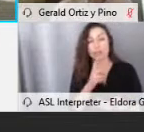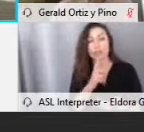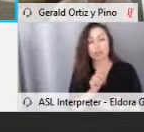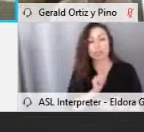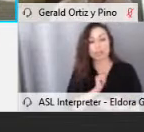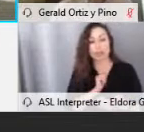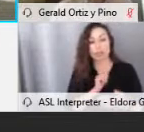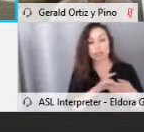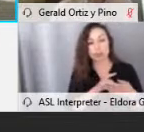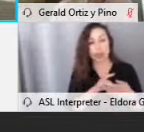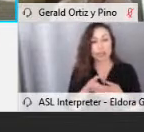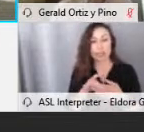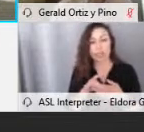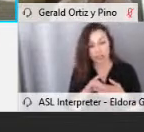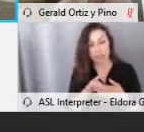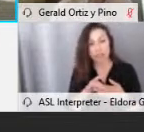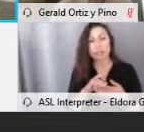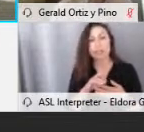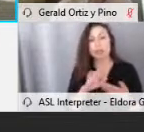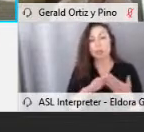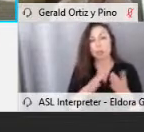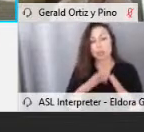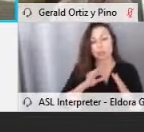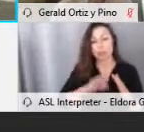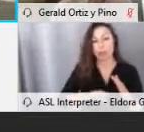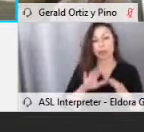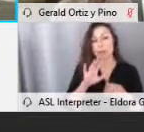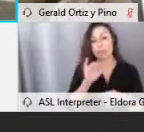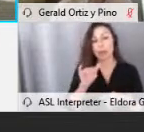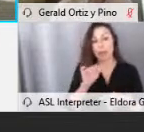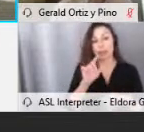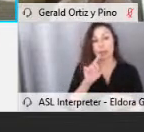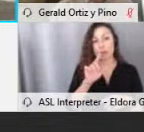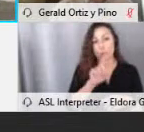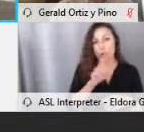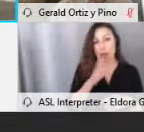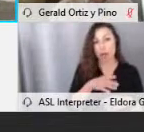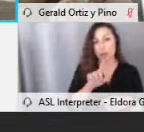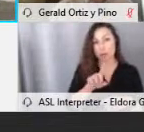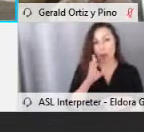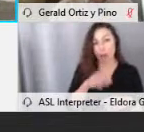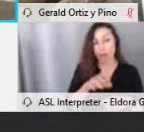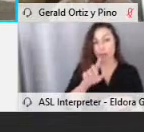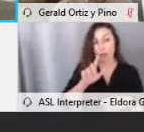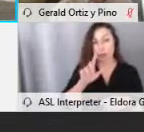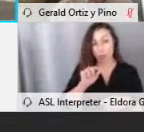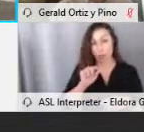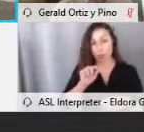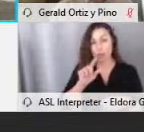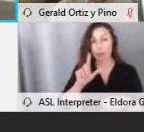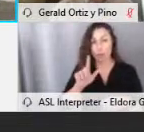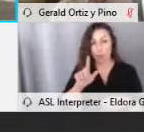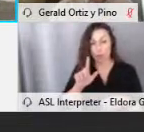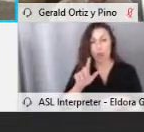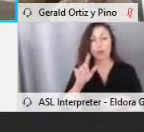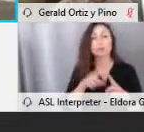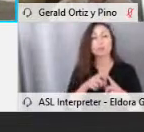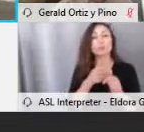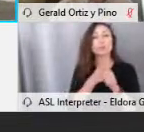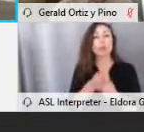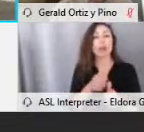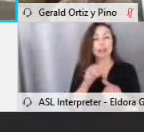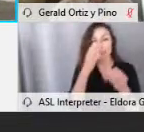community benefit by 1/1/21, which will allow us to track the delivery of these services even better. Basically